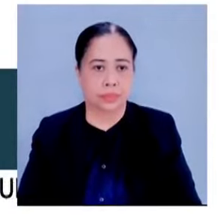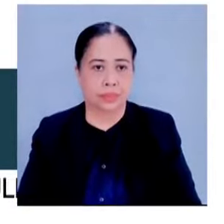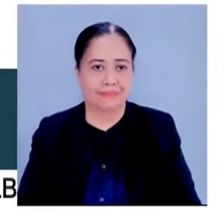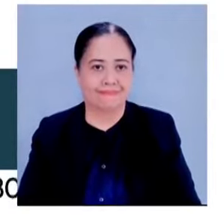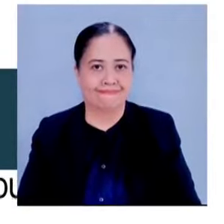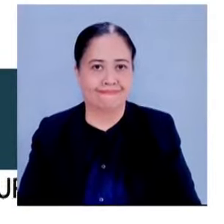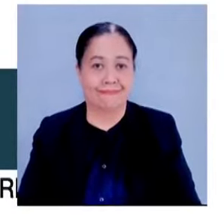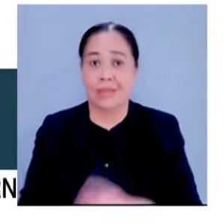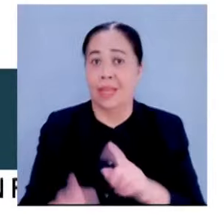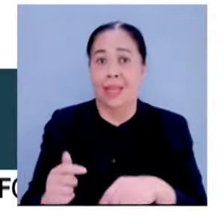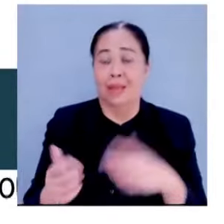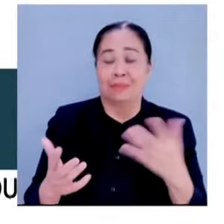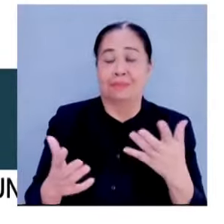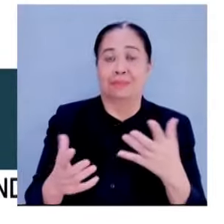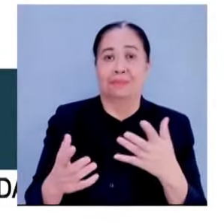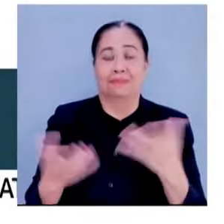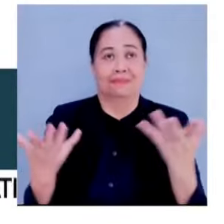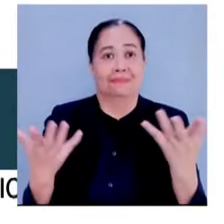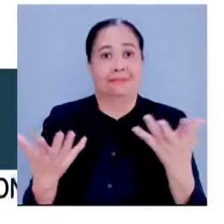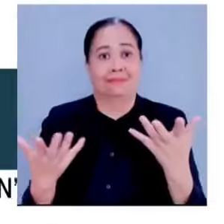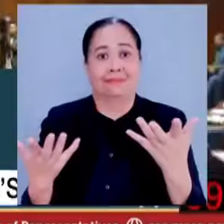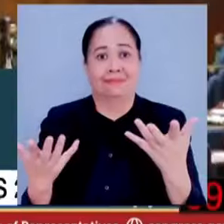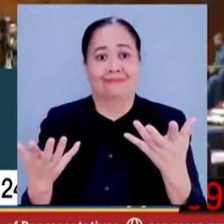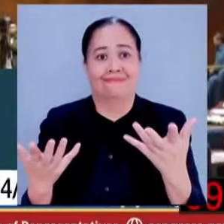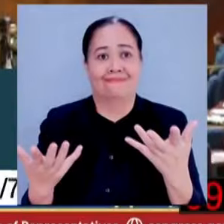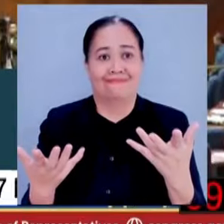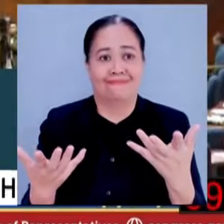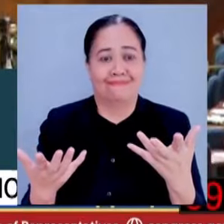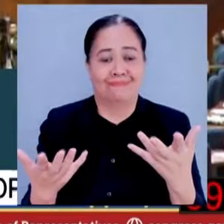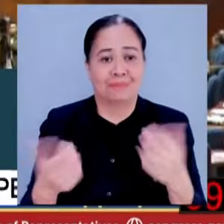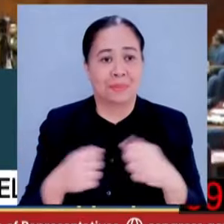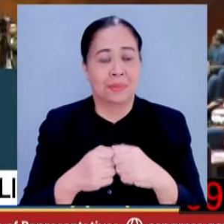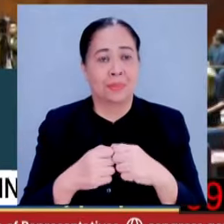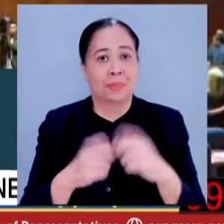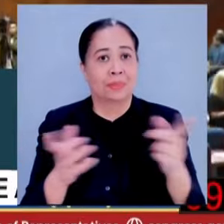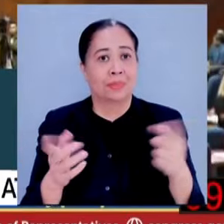I can only say about, you know, at present,